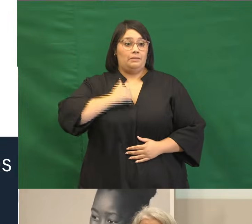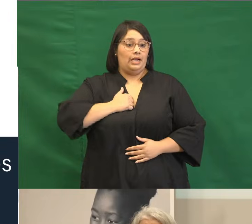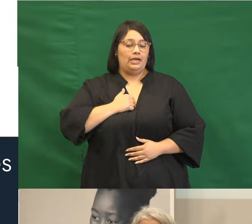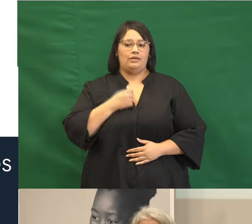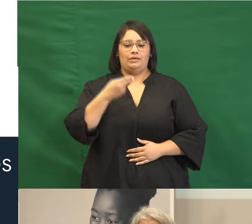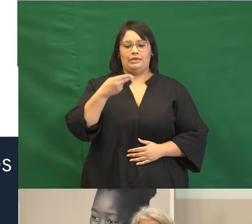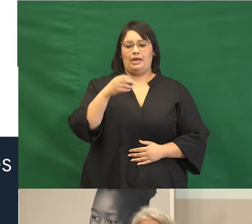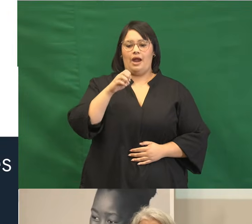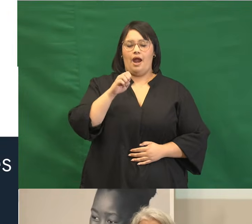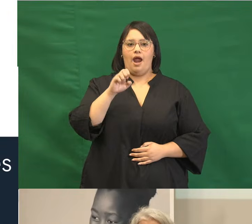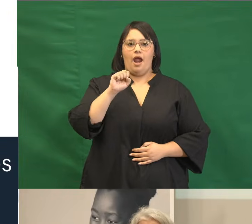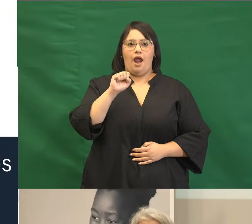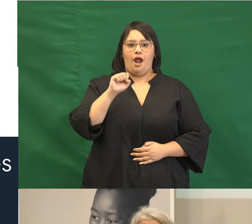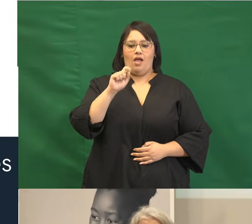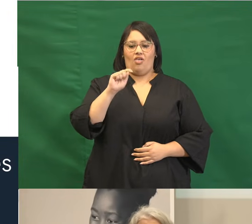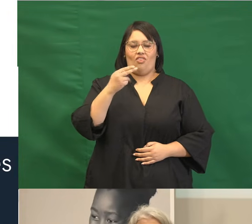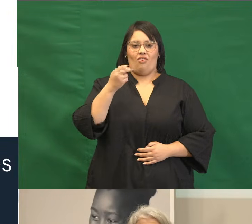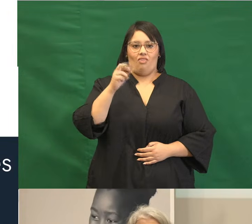Heather Brooks,